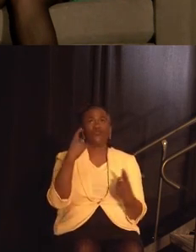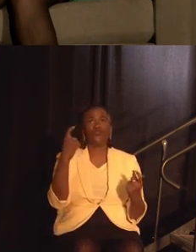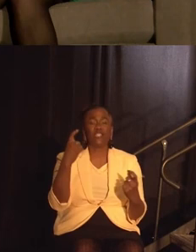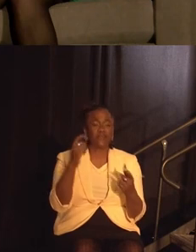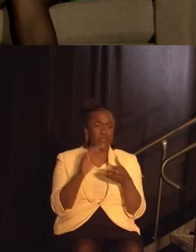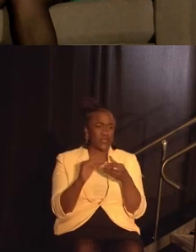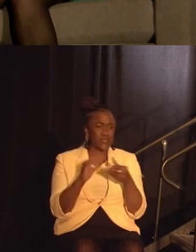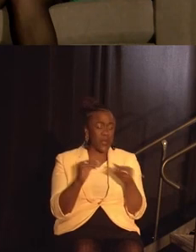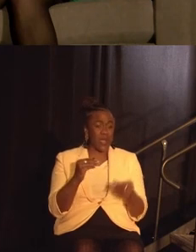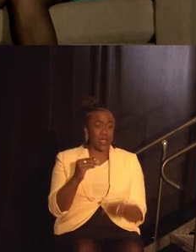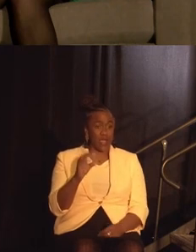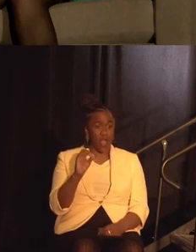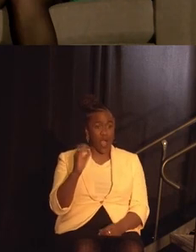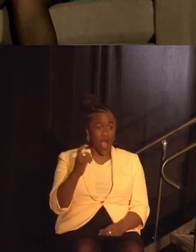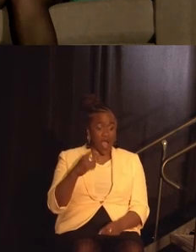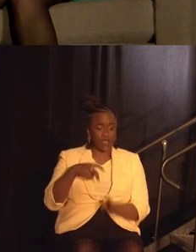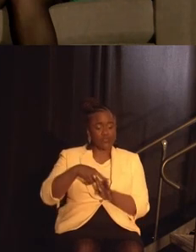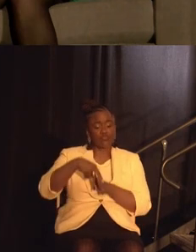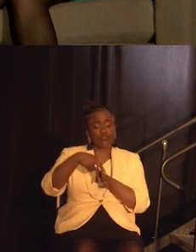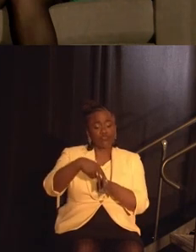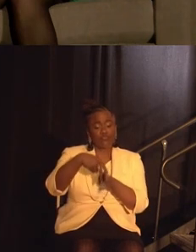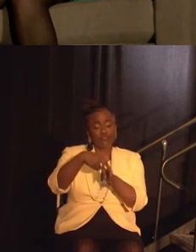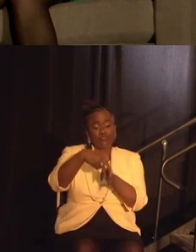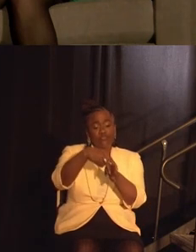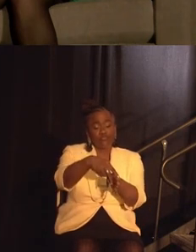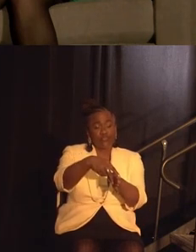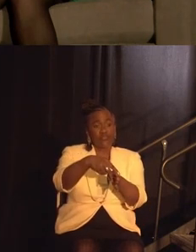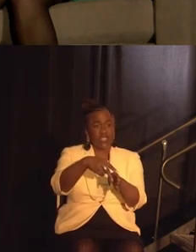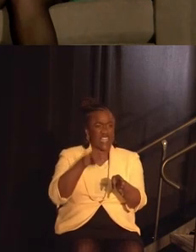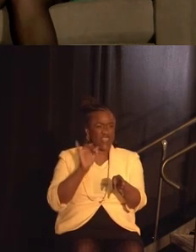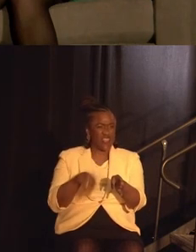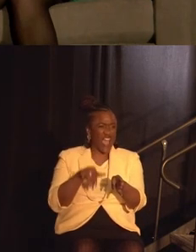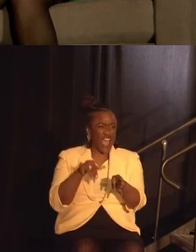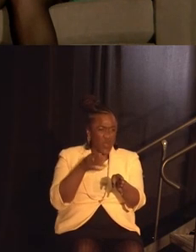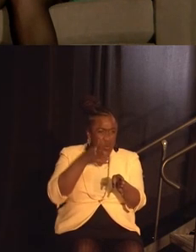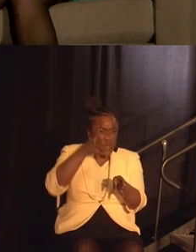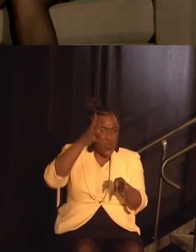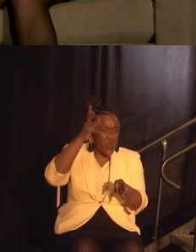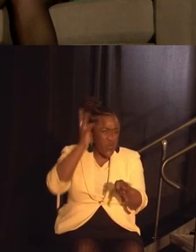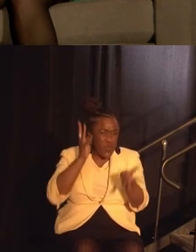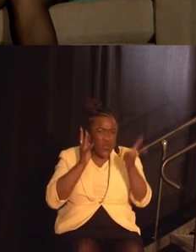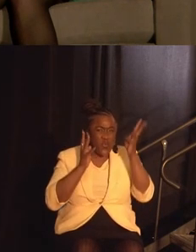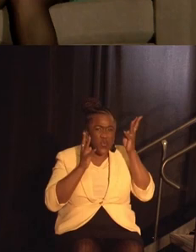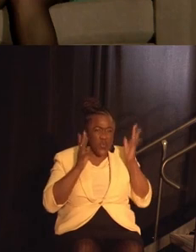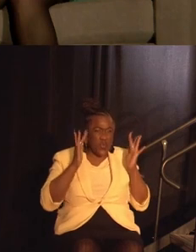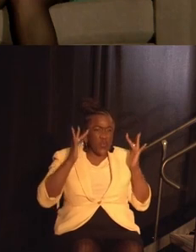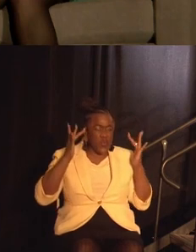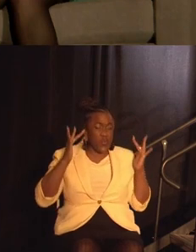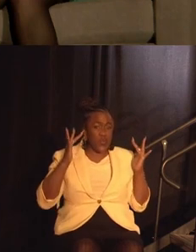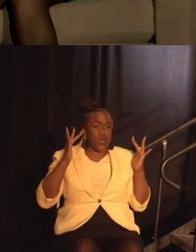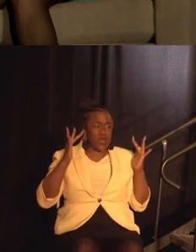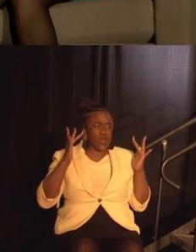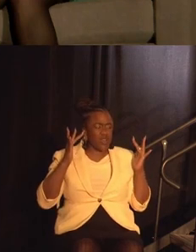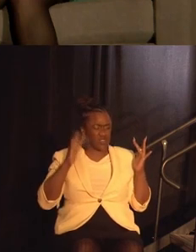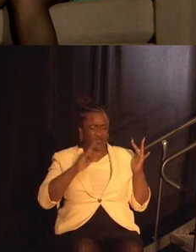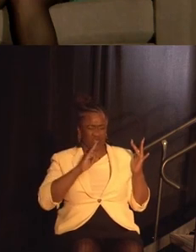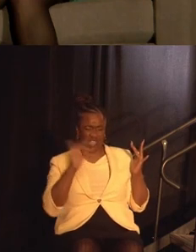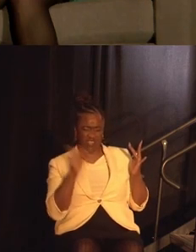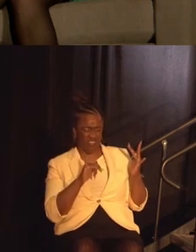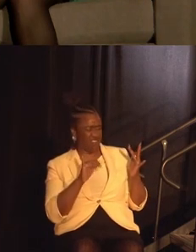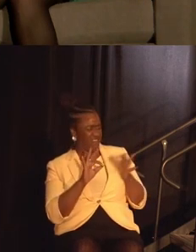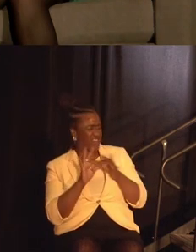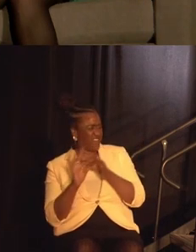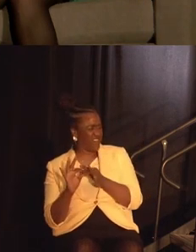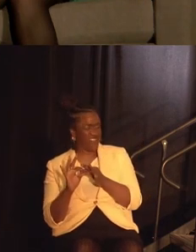mother riding its back, the hair on its hide so coarse it makes your throat hurt. Our story, our history, is a different Atlantic